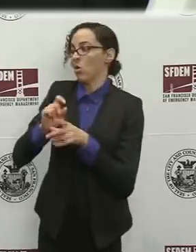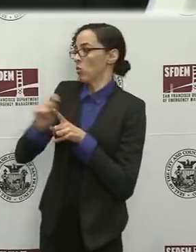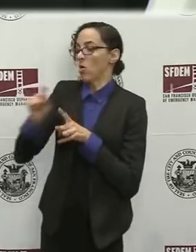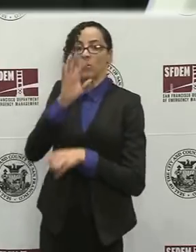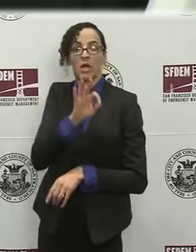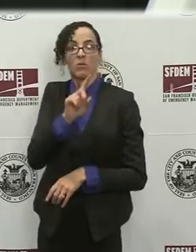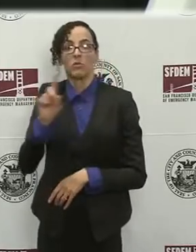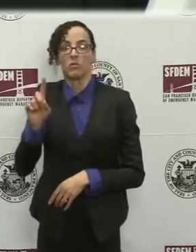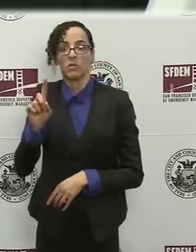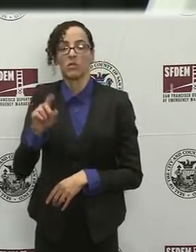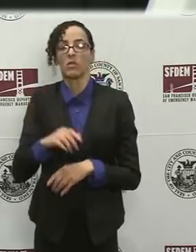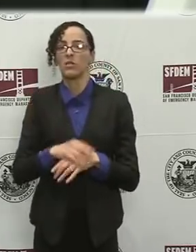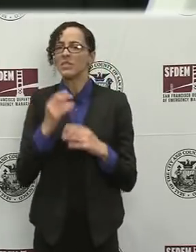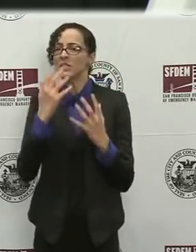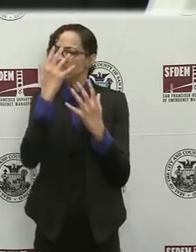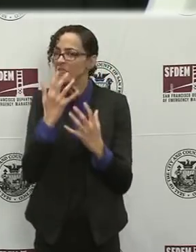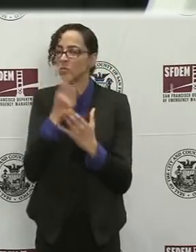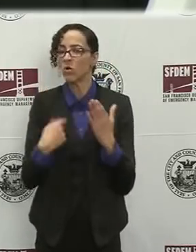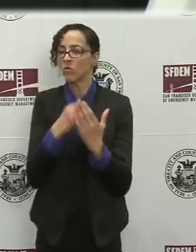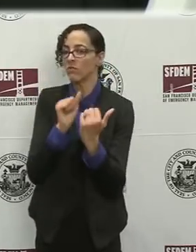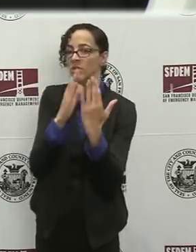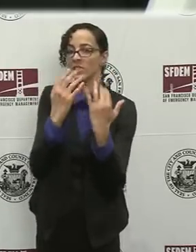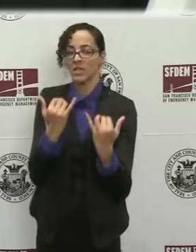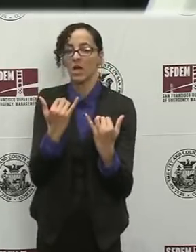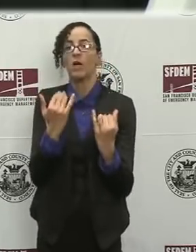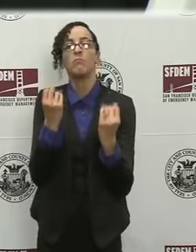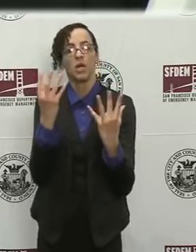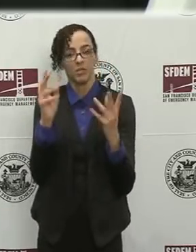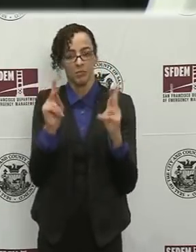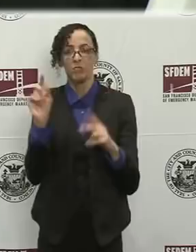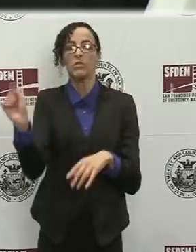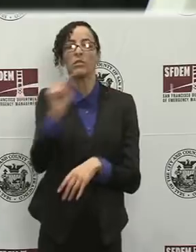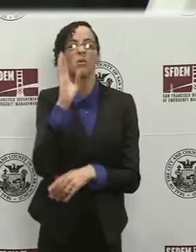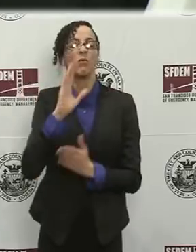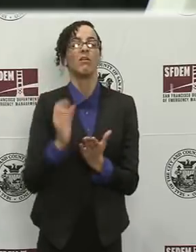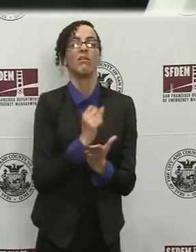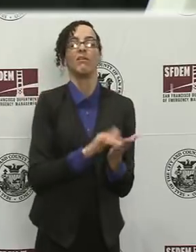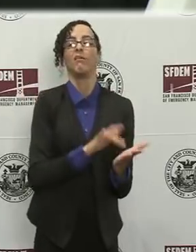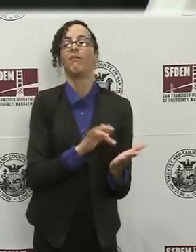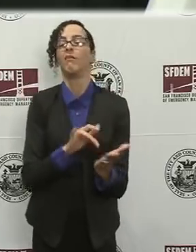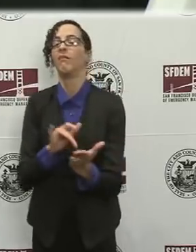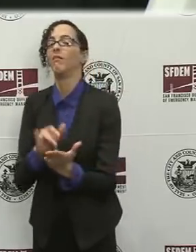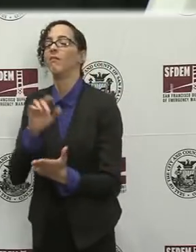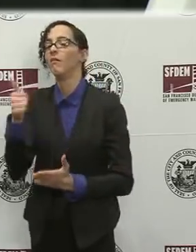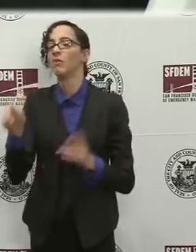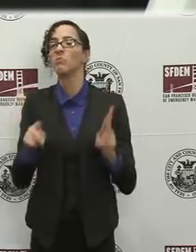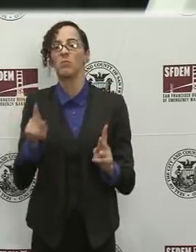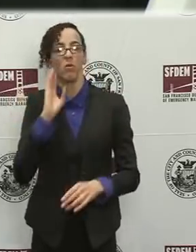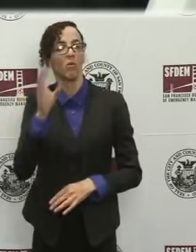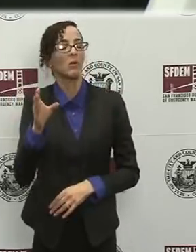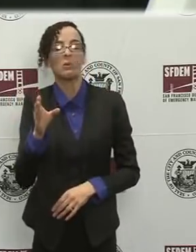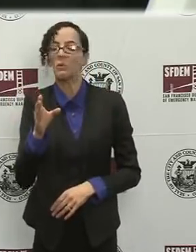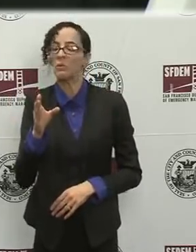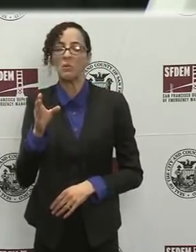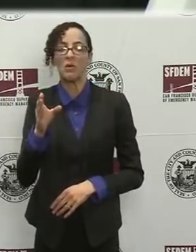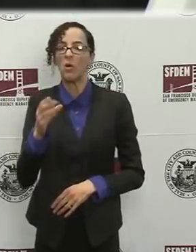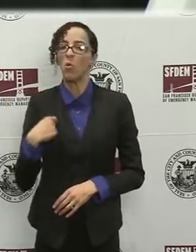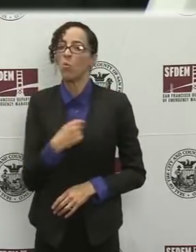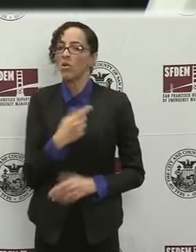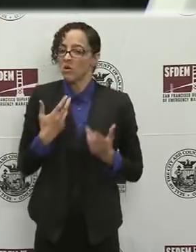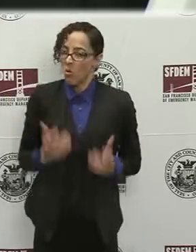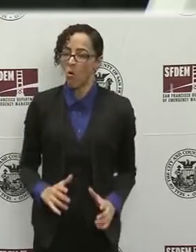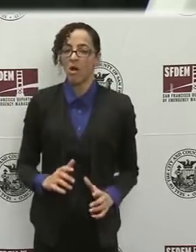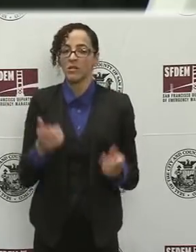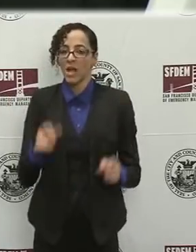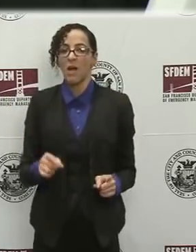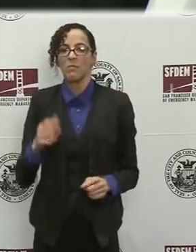unfortunate as what we're facing right now, there are people out there that will take advantage or who will take advantage of other people, and we don't want that to happen to